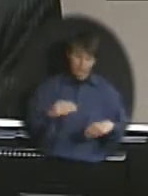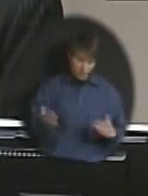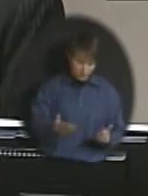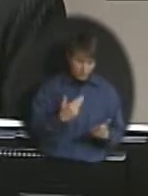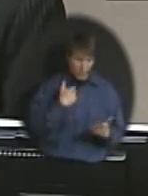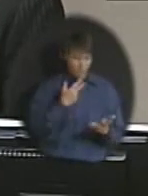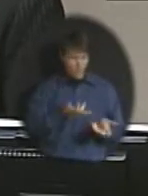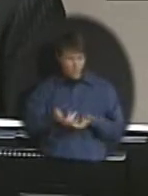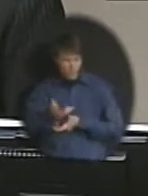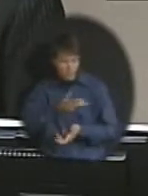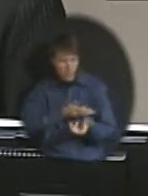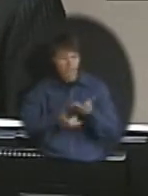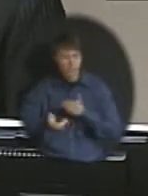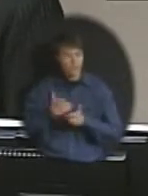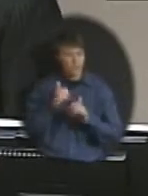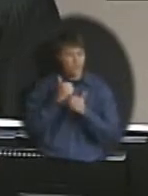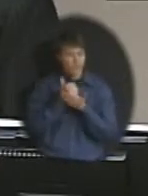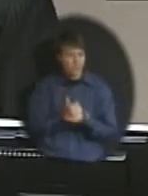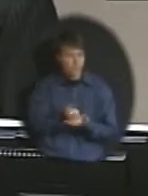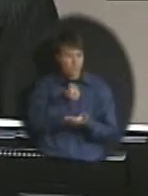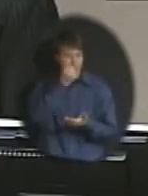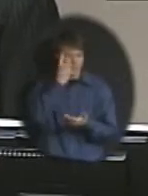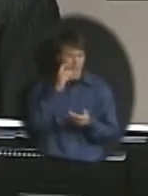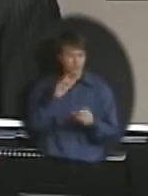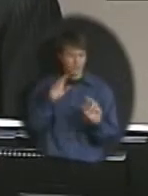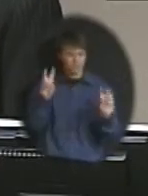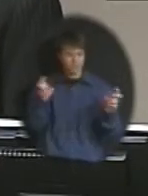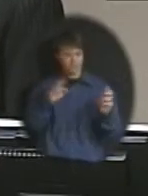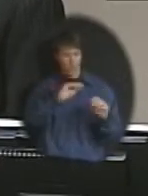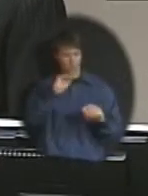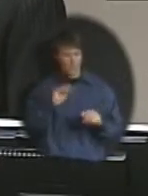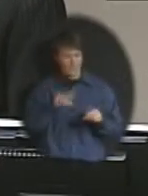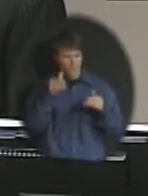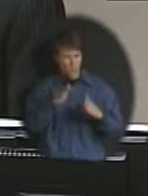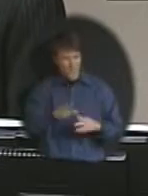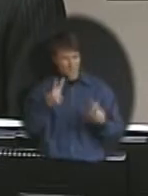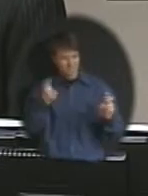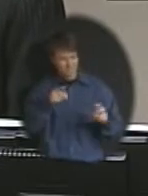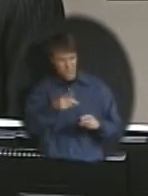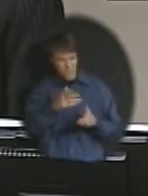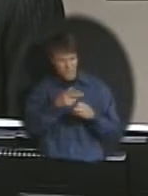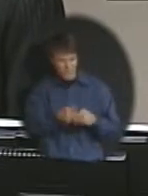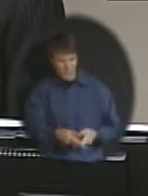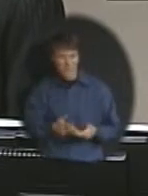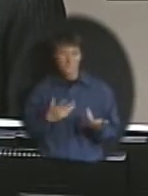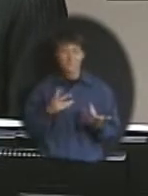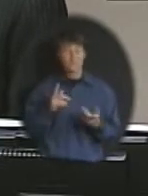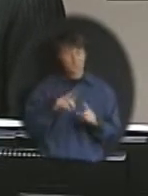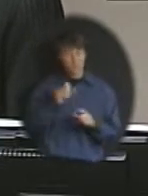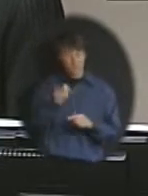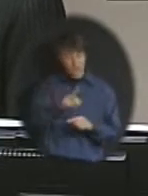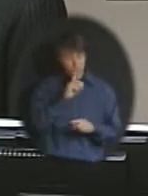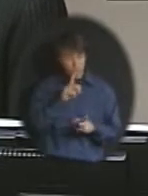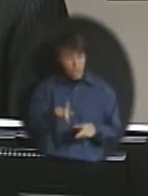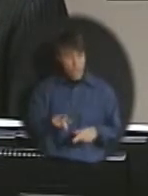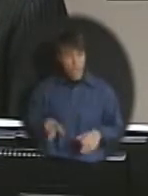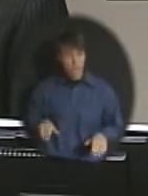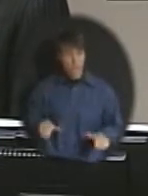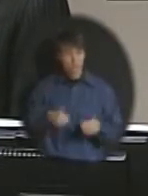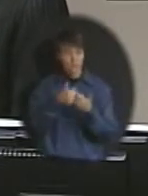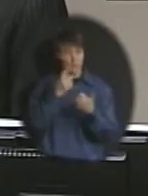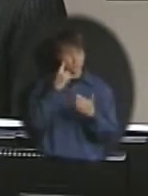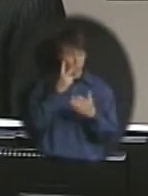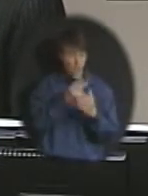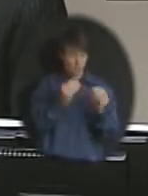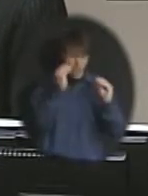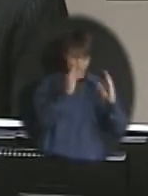help them adapt to the Olathe way, as you affectionately call it. So it is a challenge for both the educator, but it's